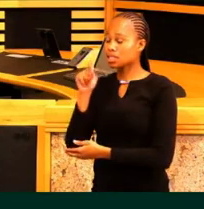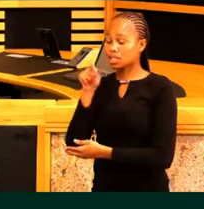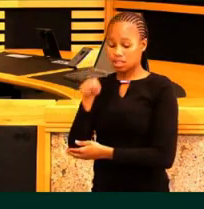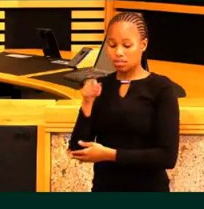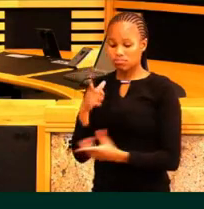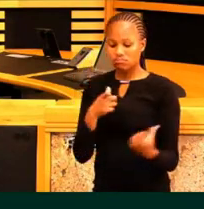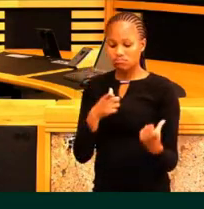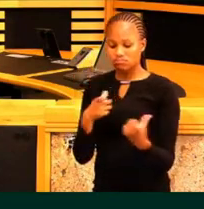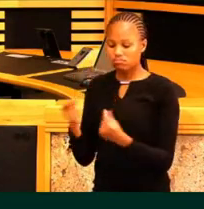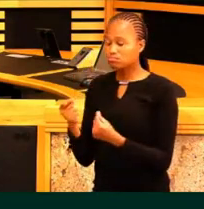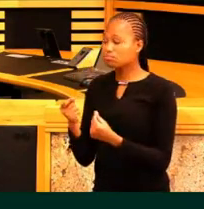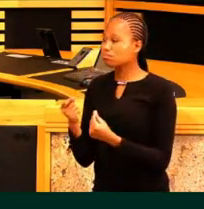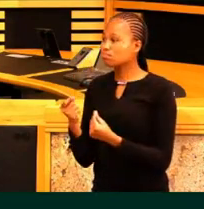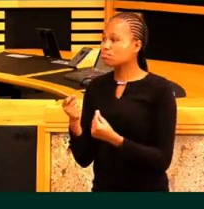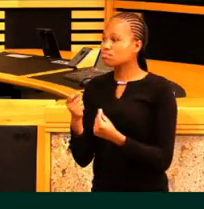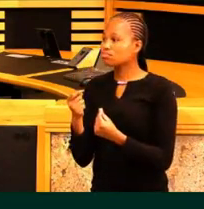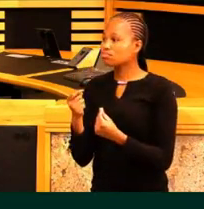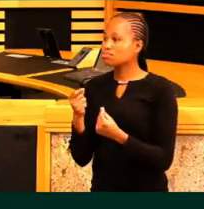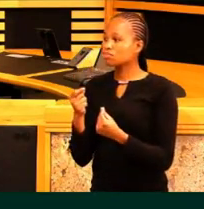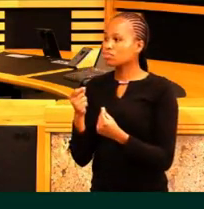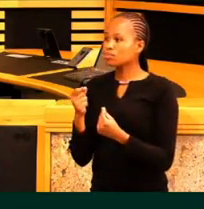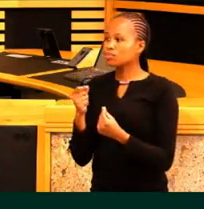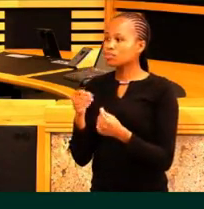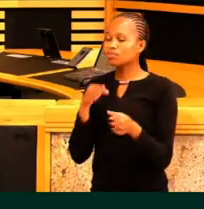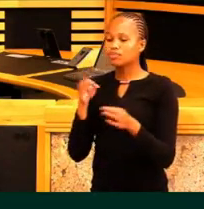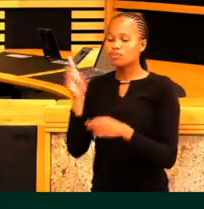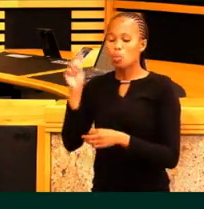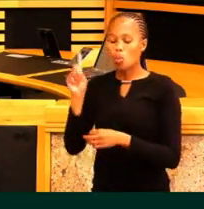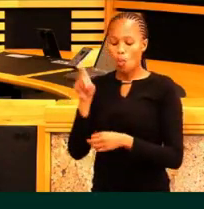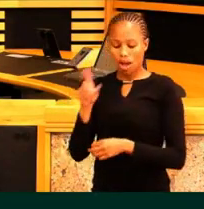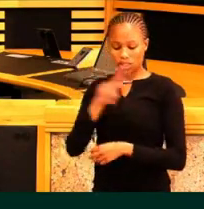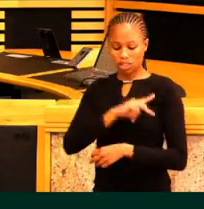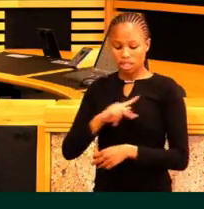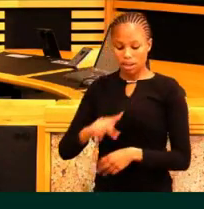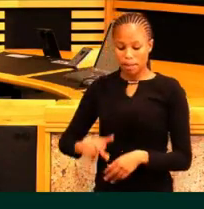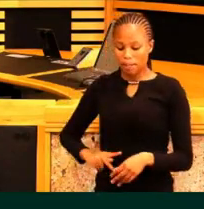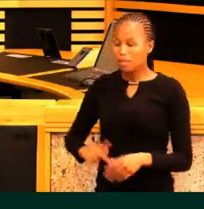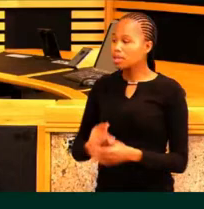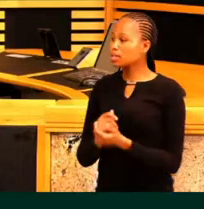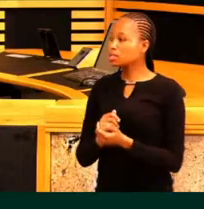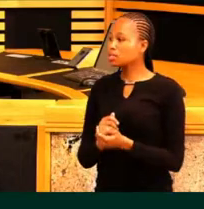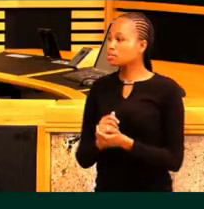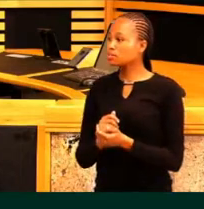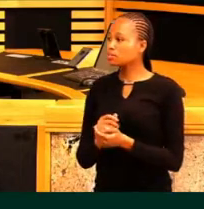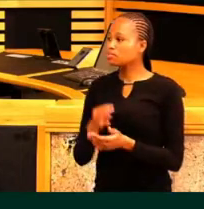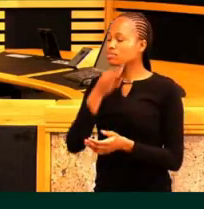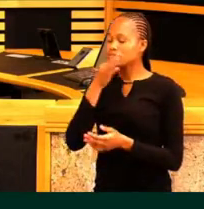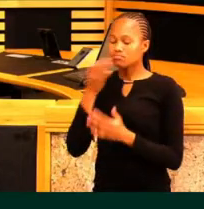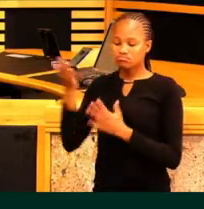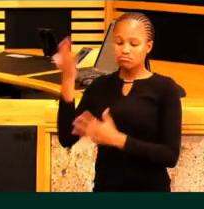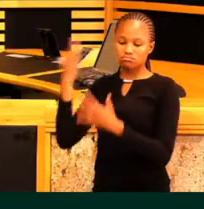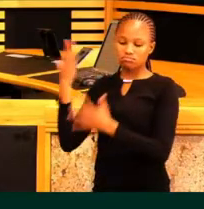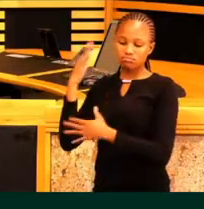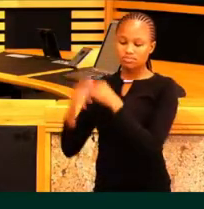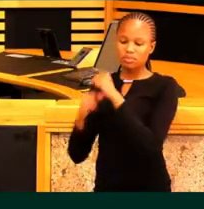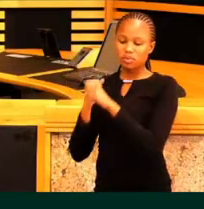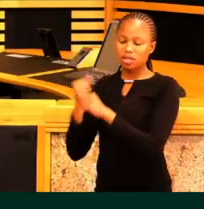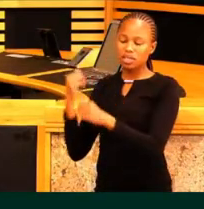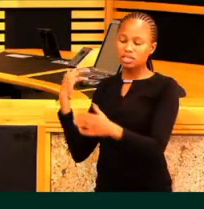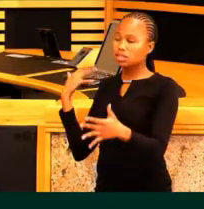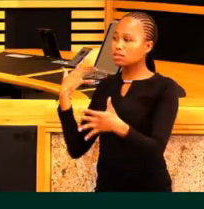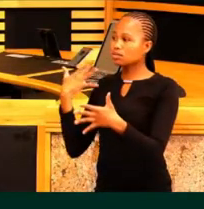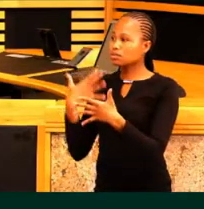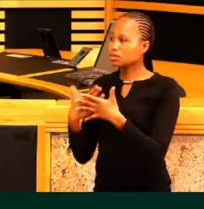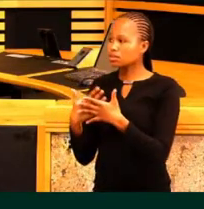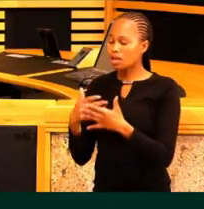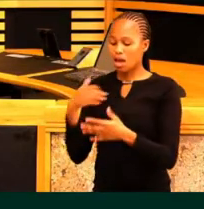dovetails on what the president tabulated few years ago as part of our